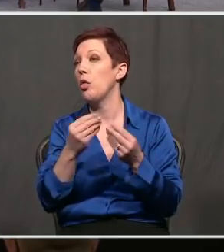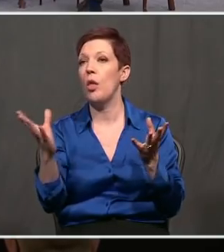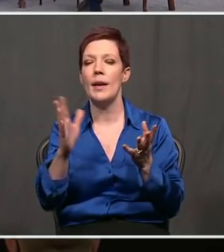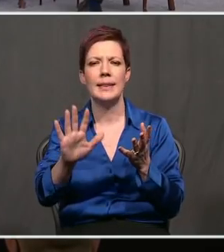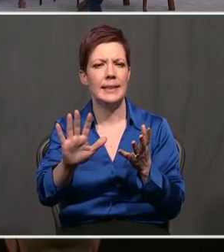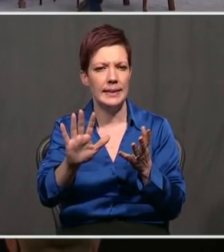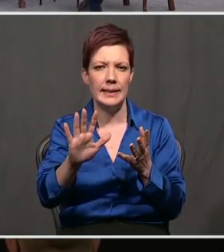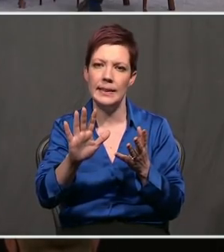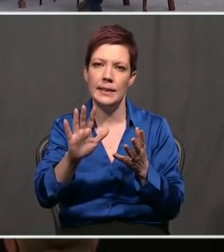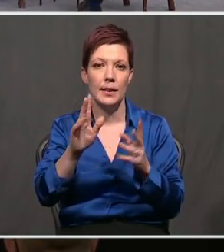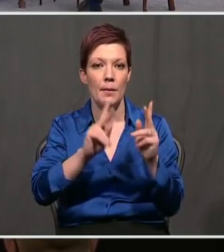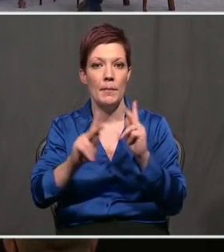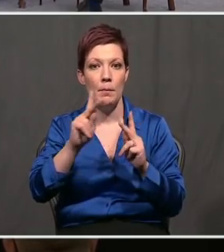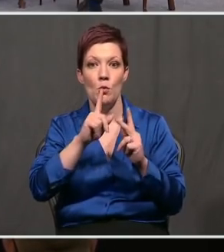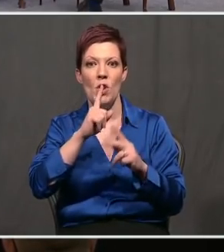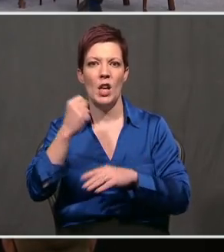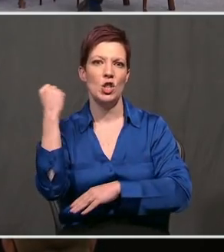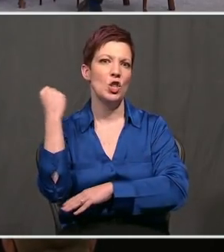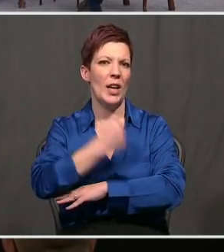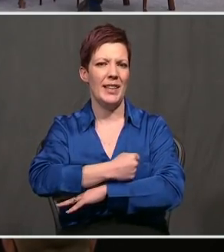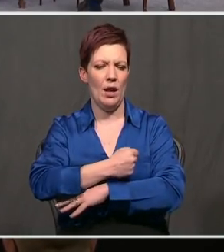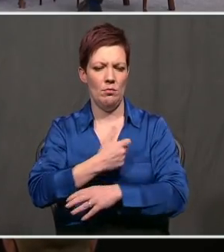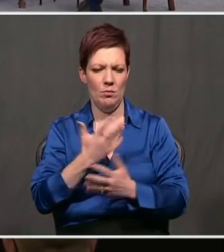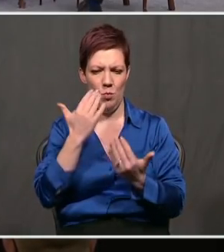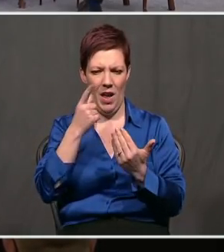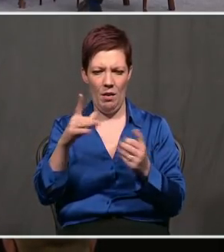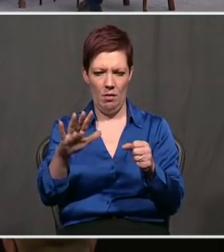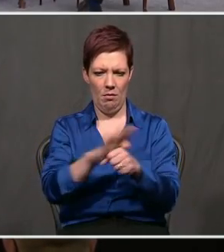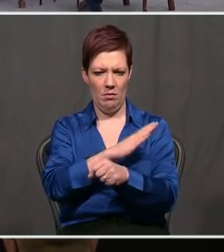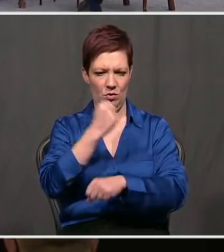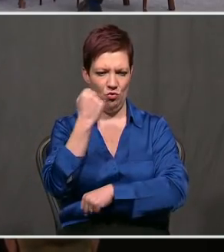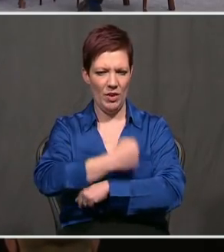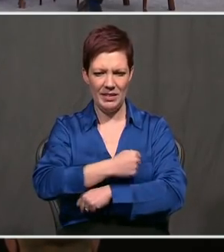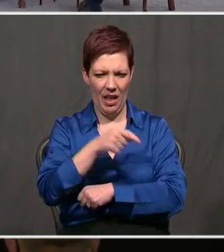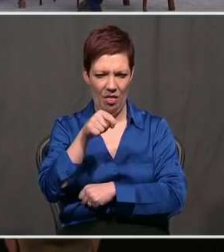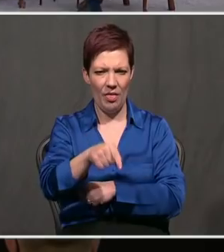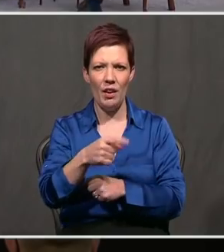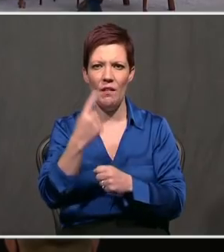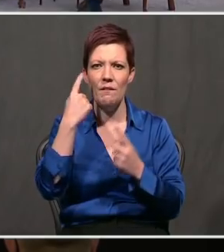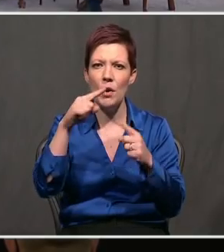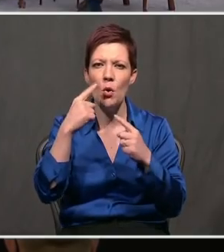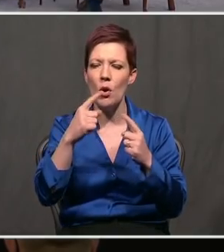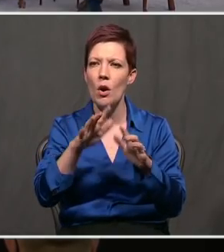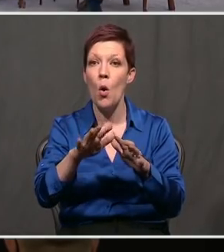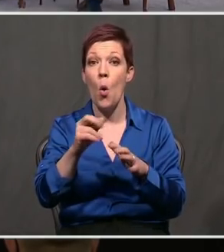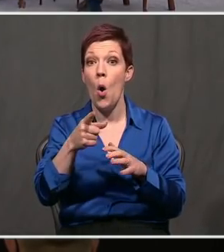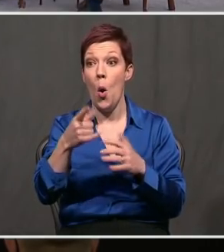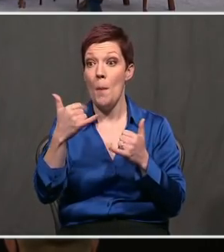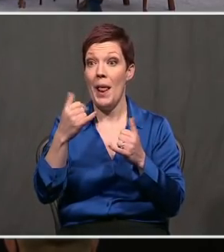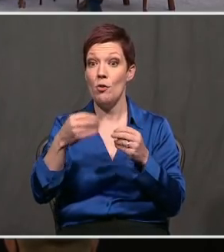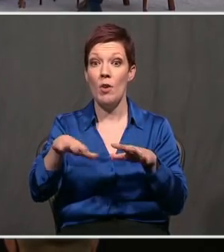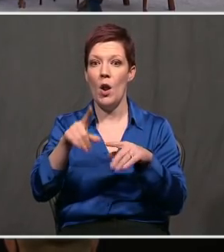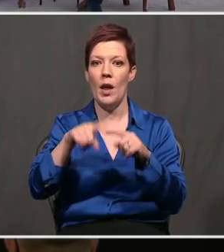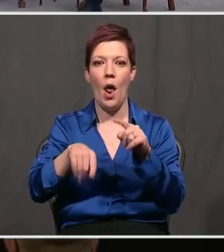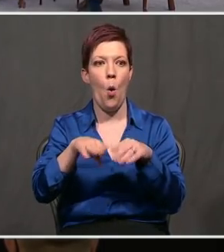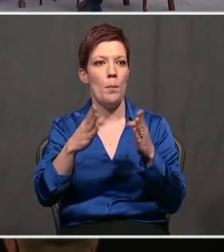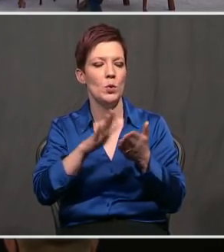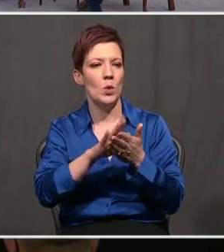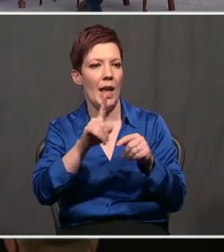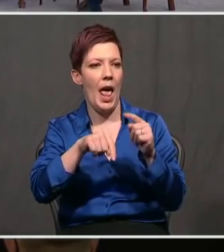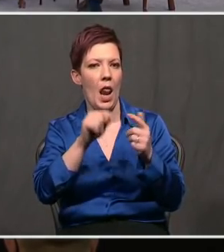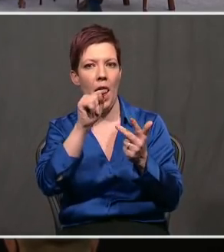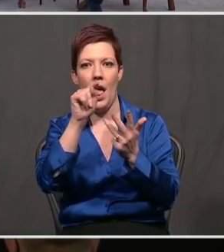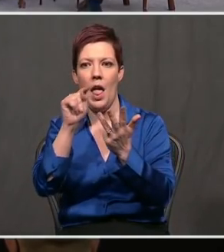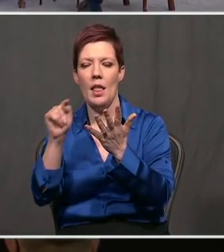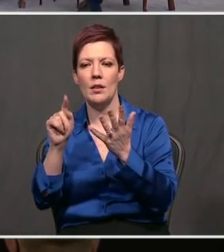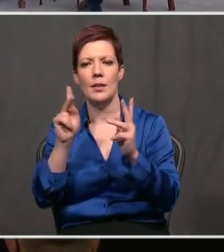some of these shutdowns that are totally unscientific about, you know, this type of activity or being on a playground or schools can't be open, then I think people